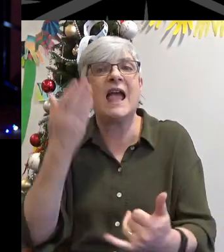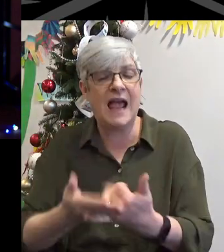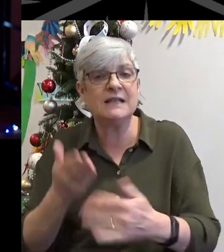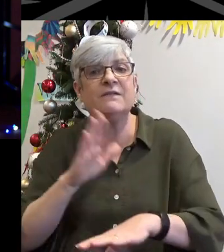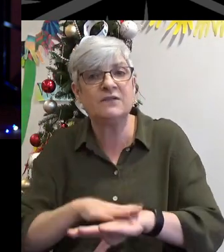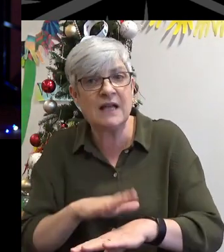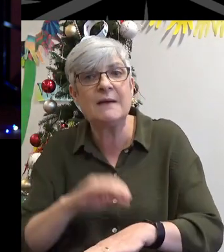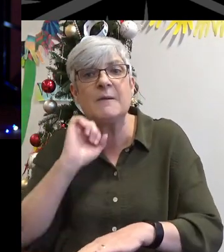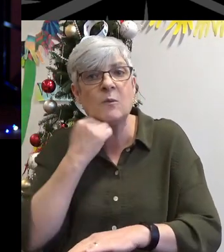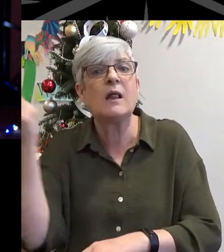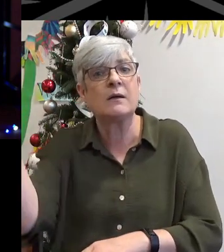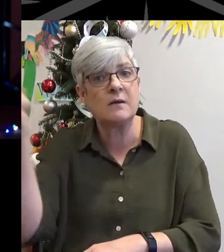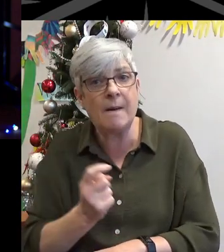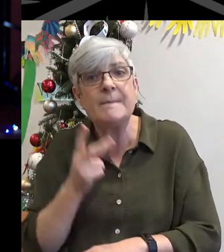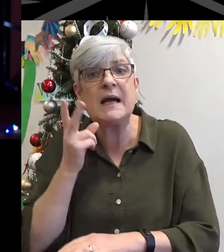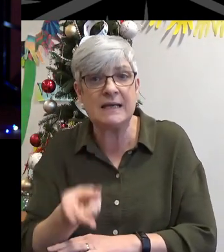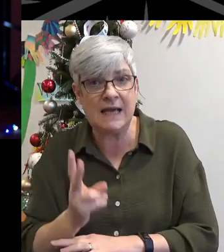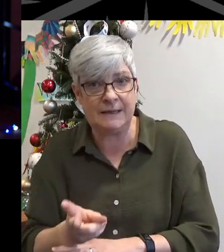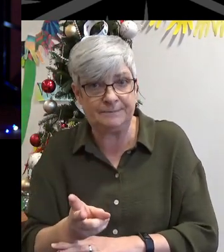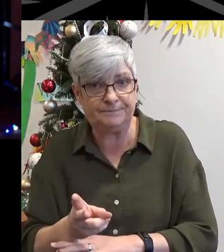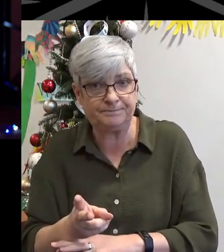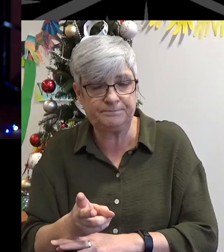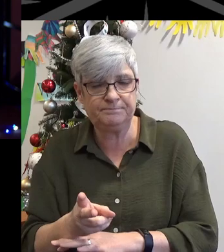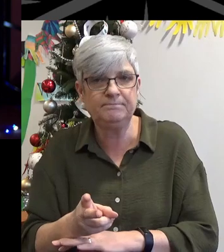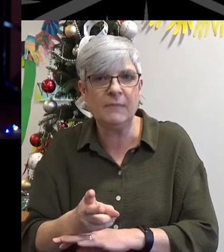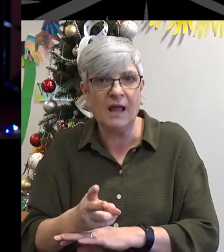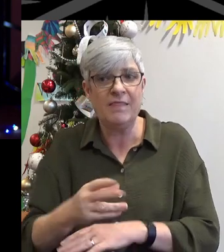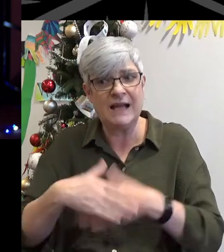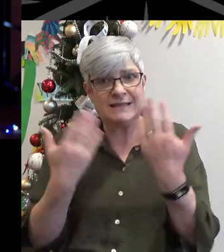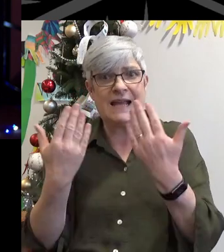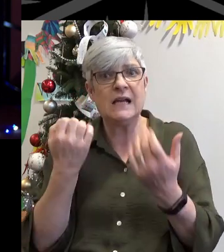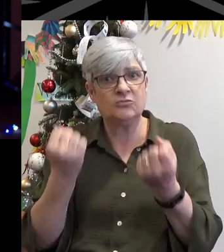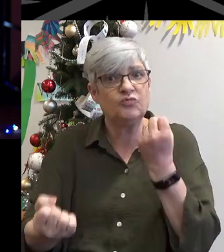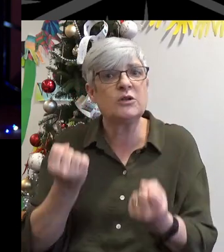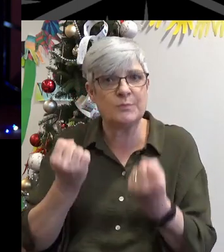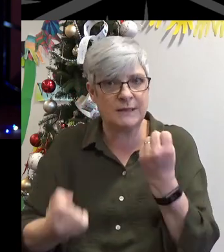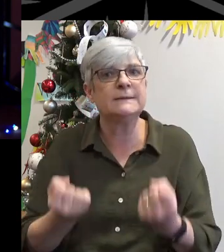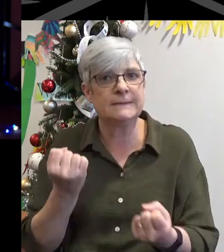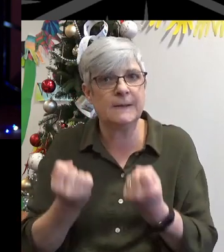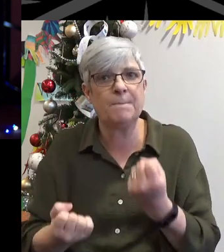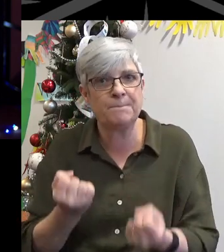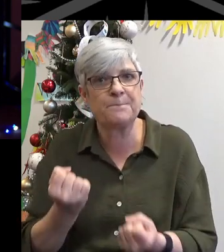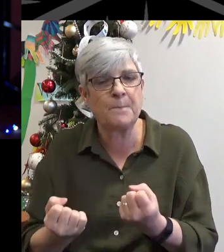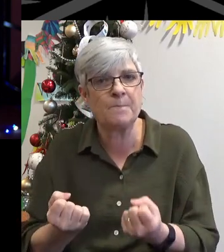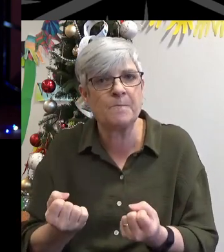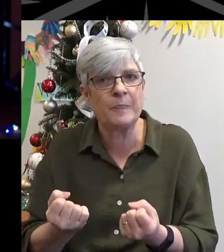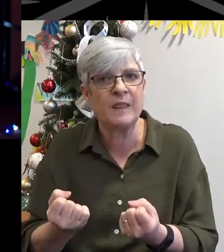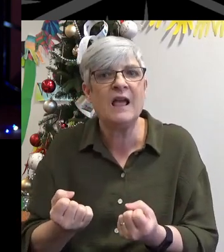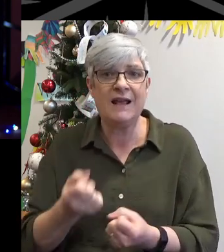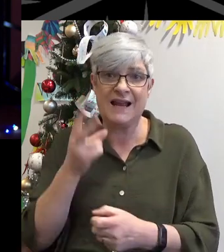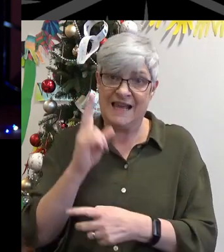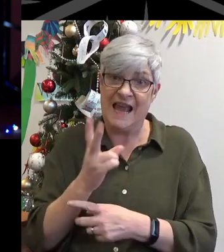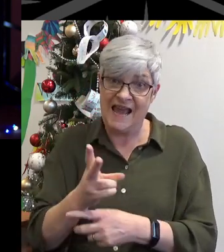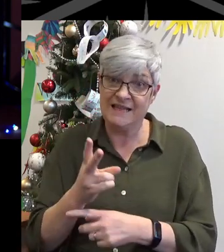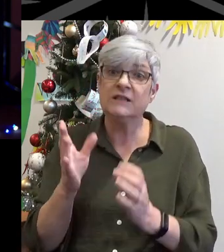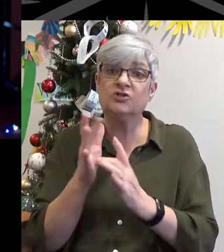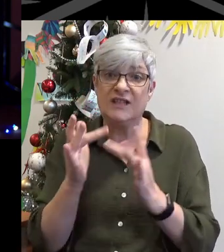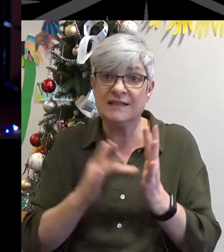time, he will come again. And that will be a day of judgment. And once more, Jesus will